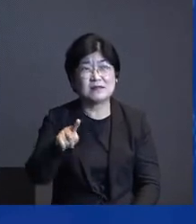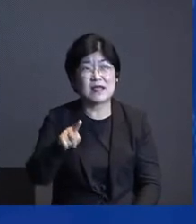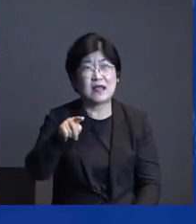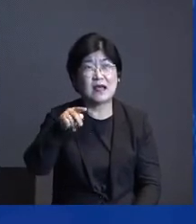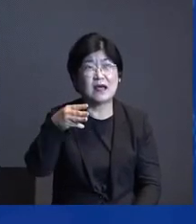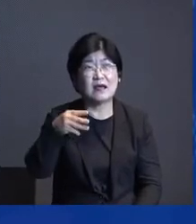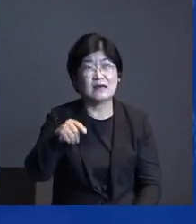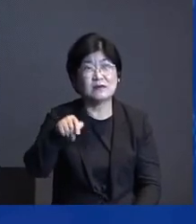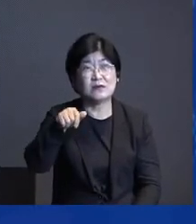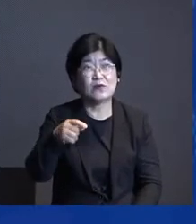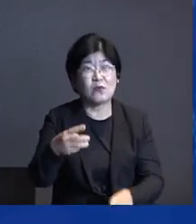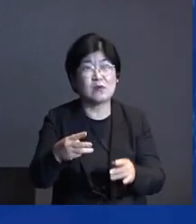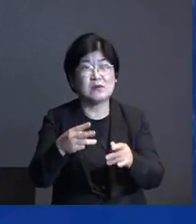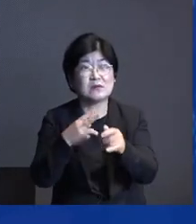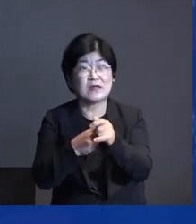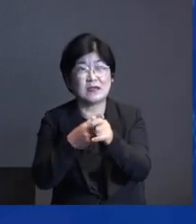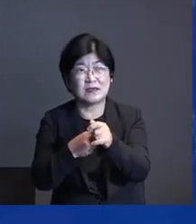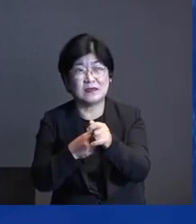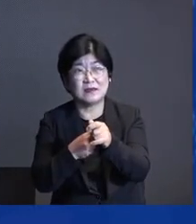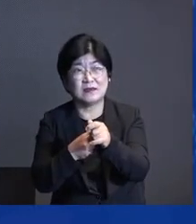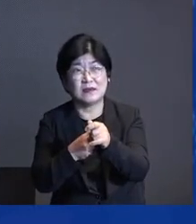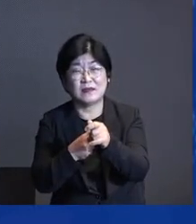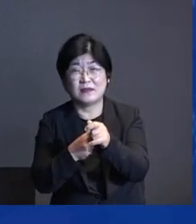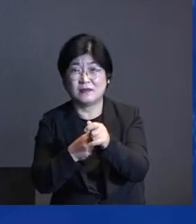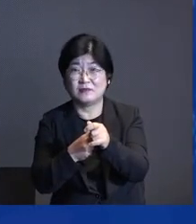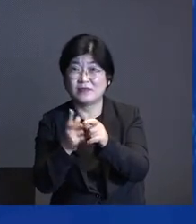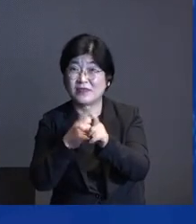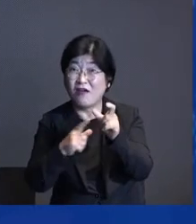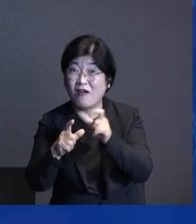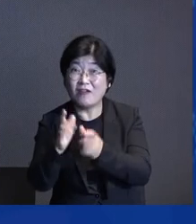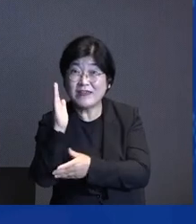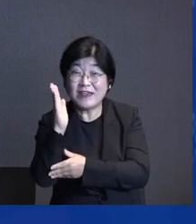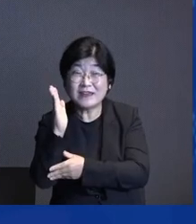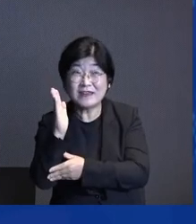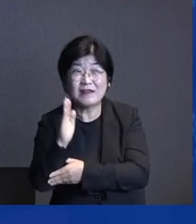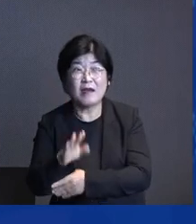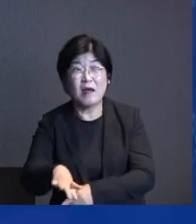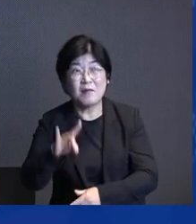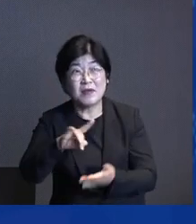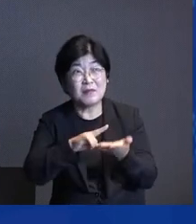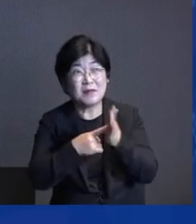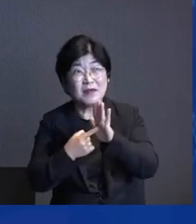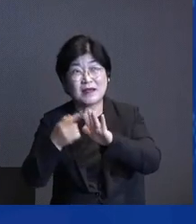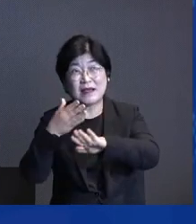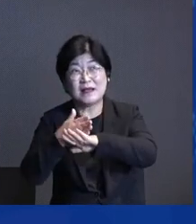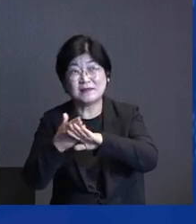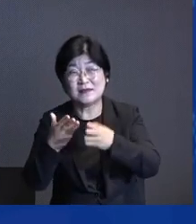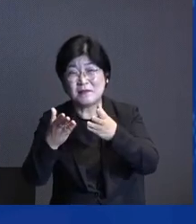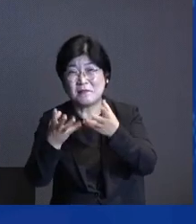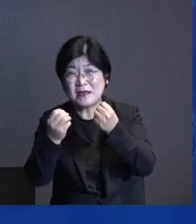Yes, thank you for our presenter today. I learned many things from you. And I would like